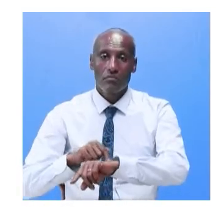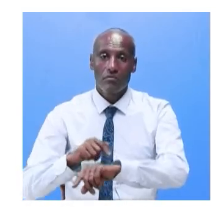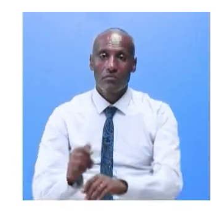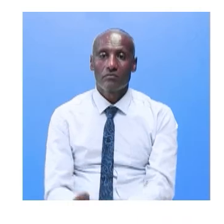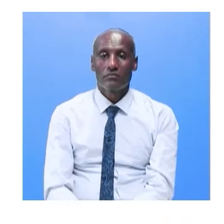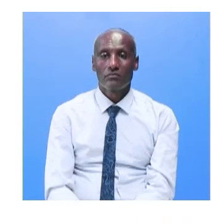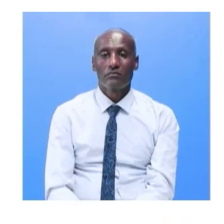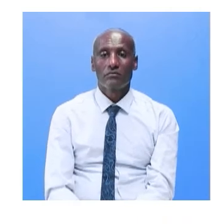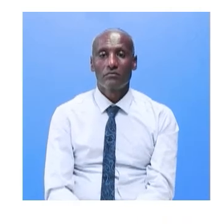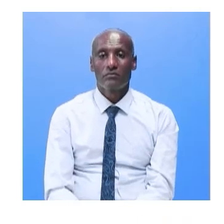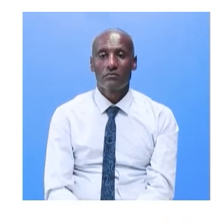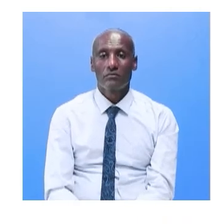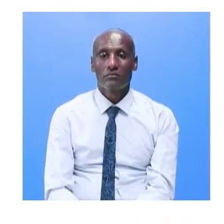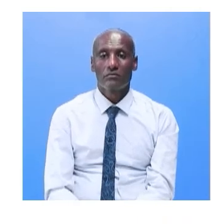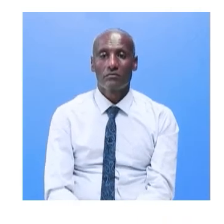time.